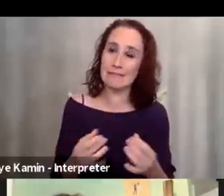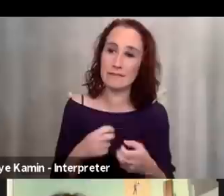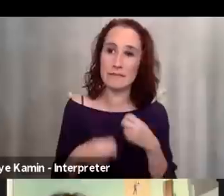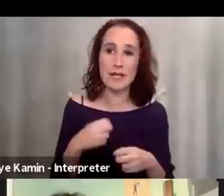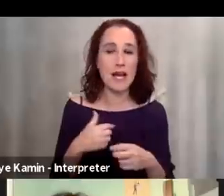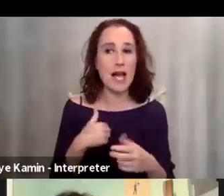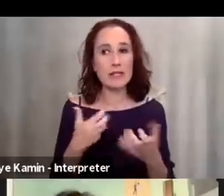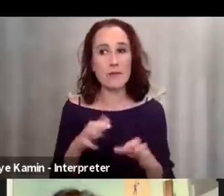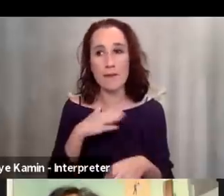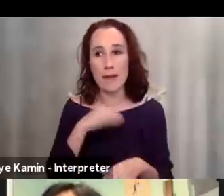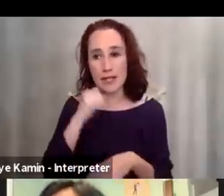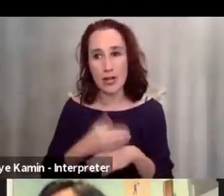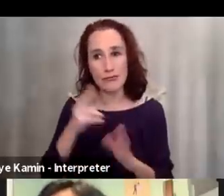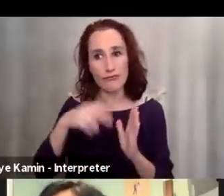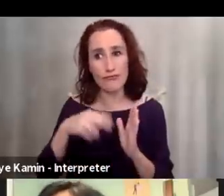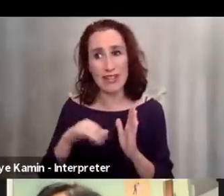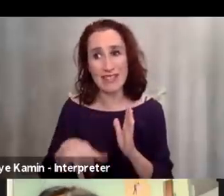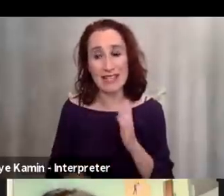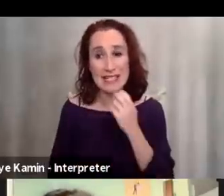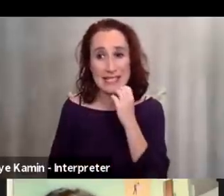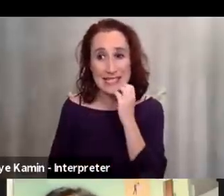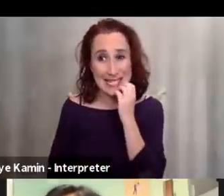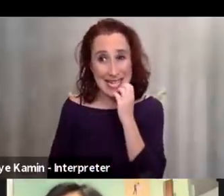because I don't know that,